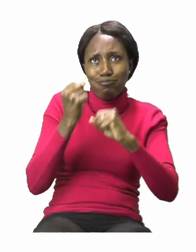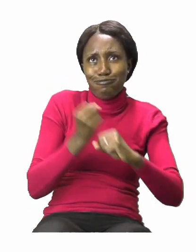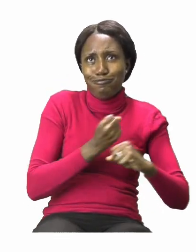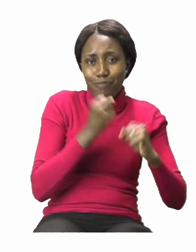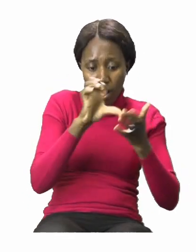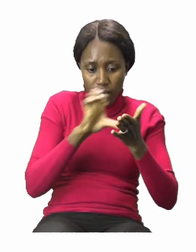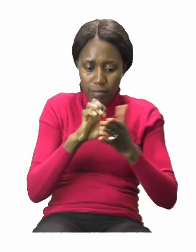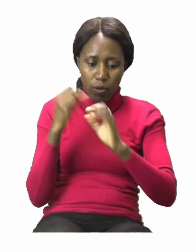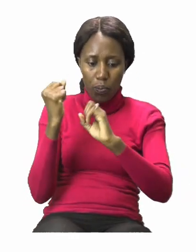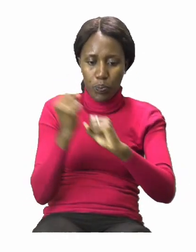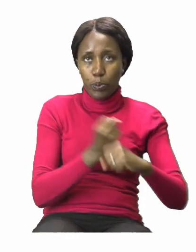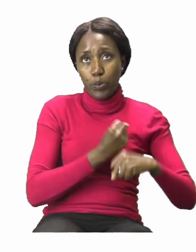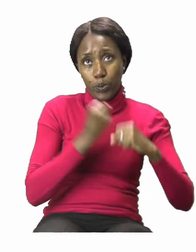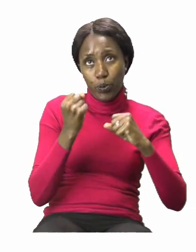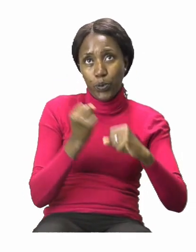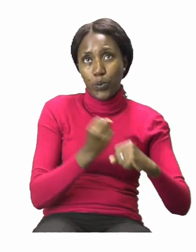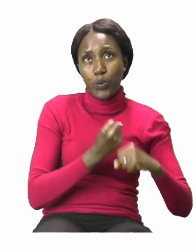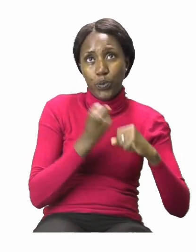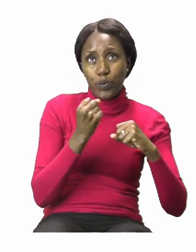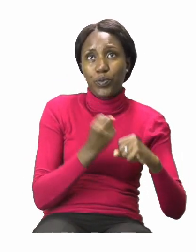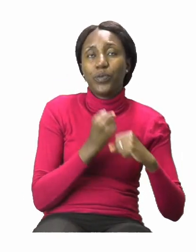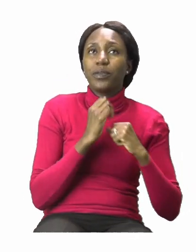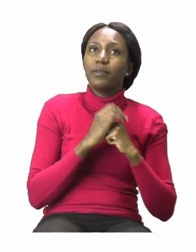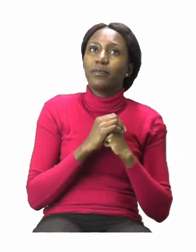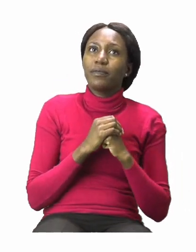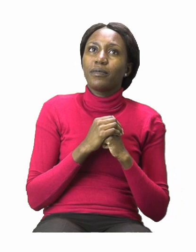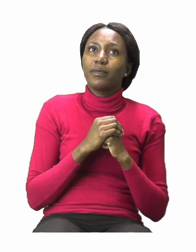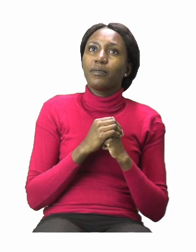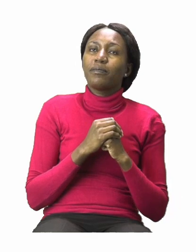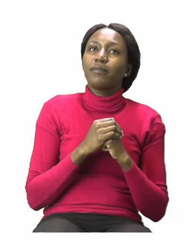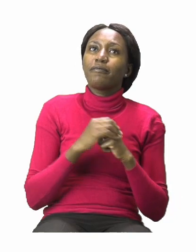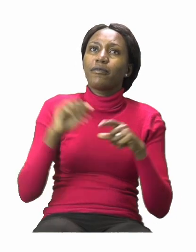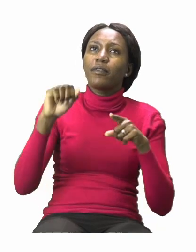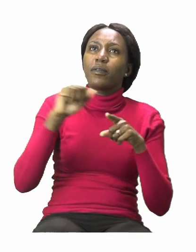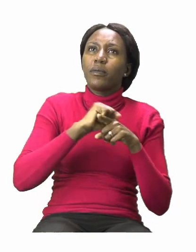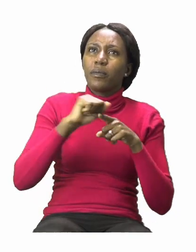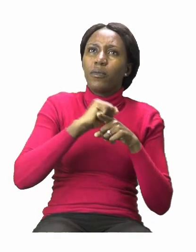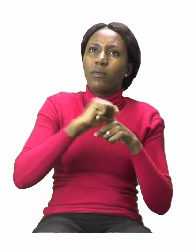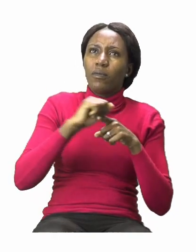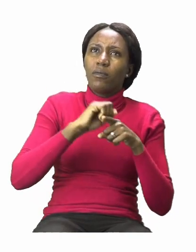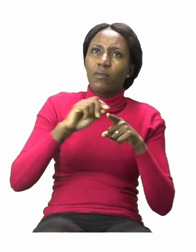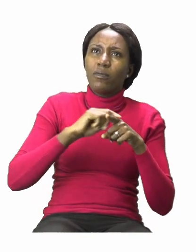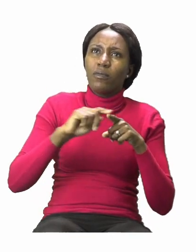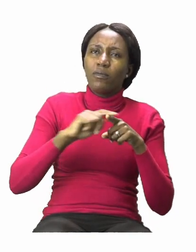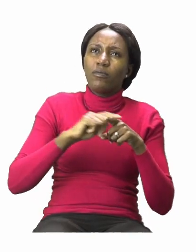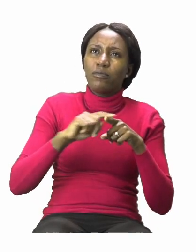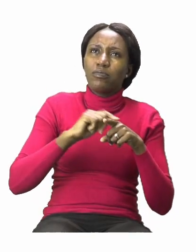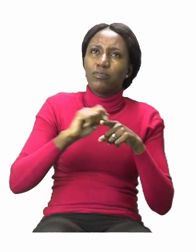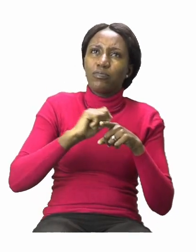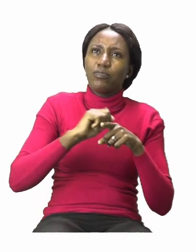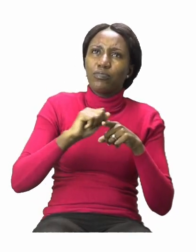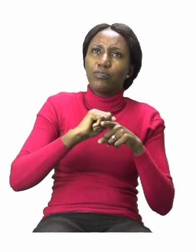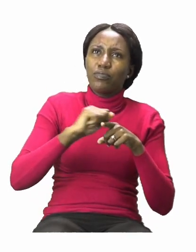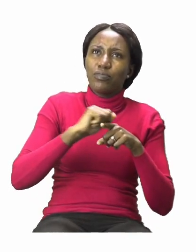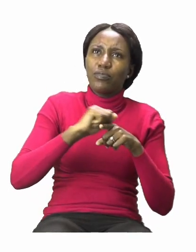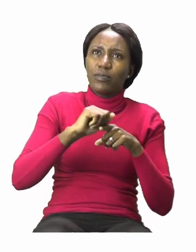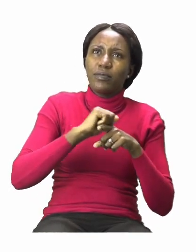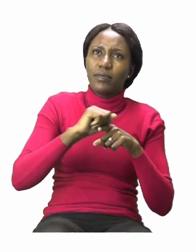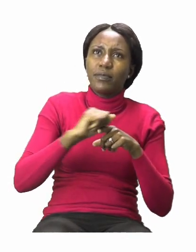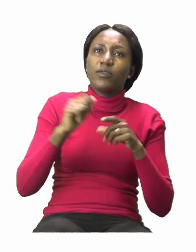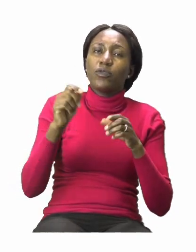the floor. And then we have a brush. So we use a broom to sweep the